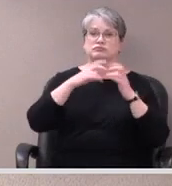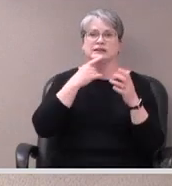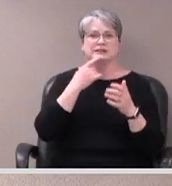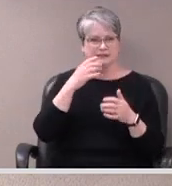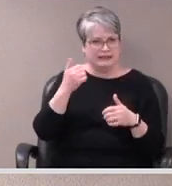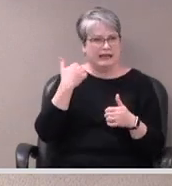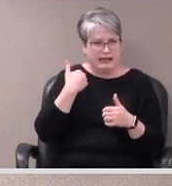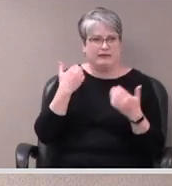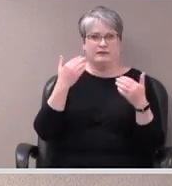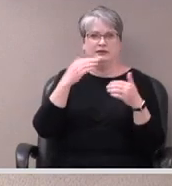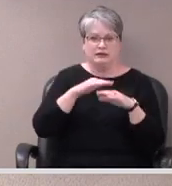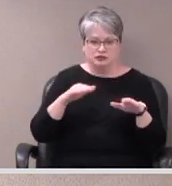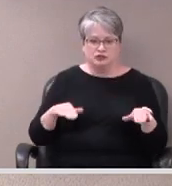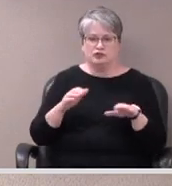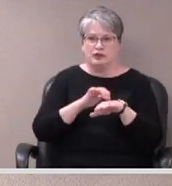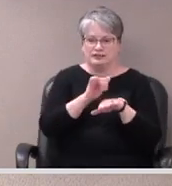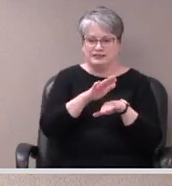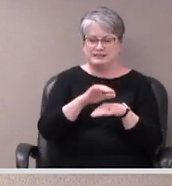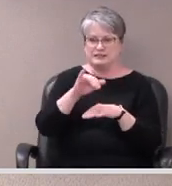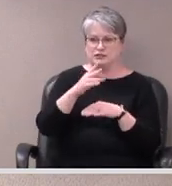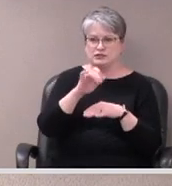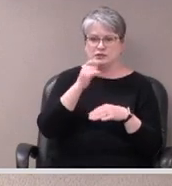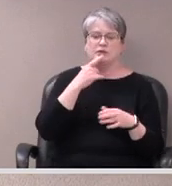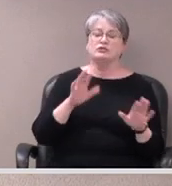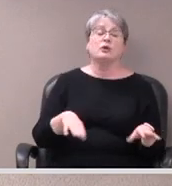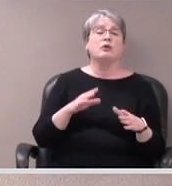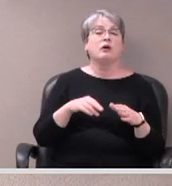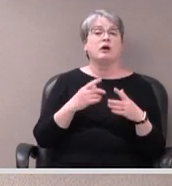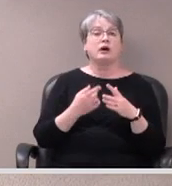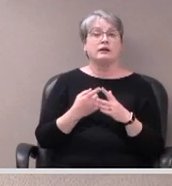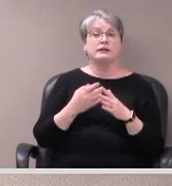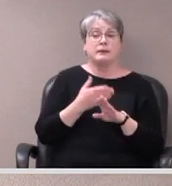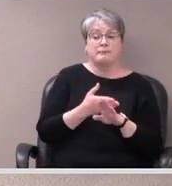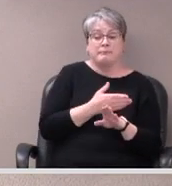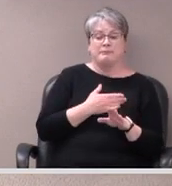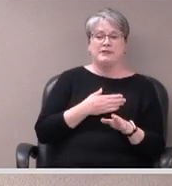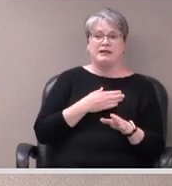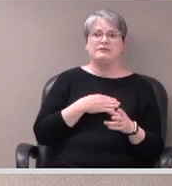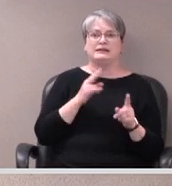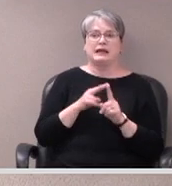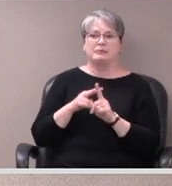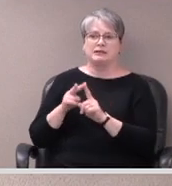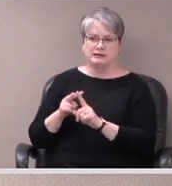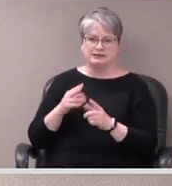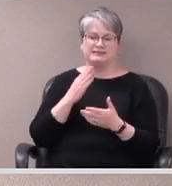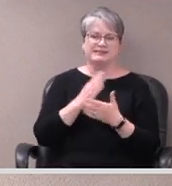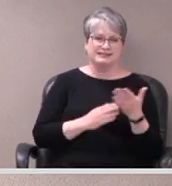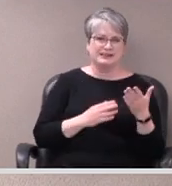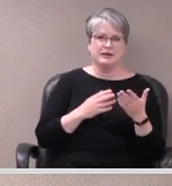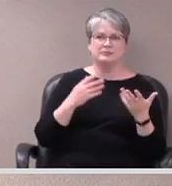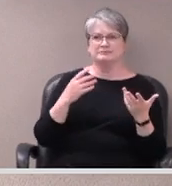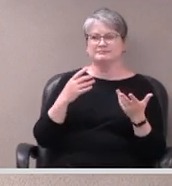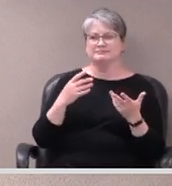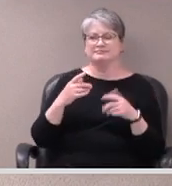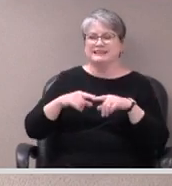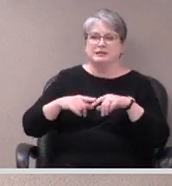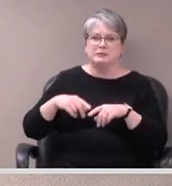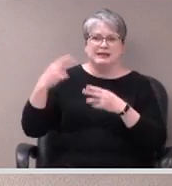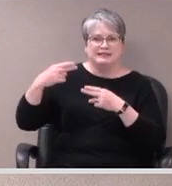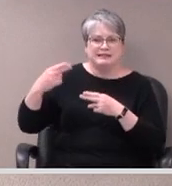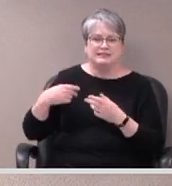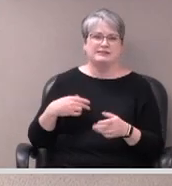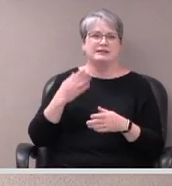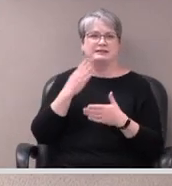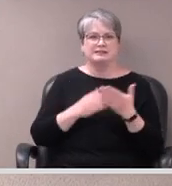you use? No, so on the pre-applications, I mean, we know based on history, some of those are filed and they never break ground at